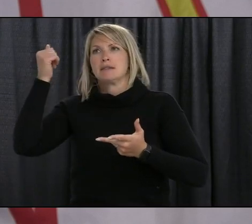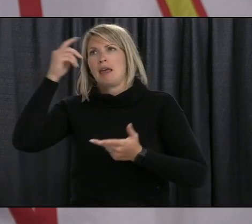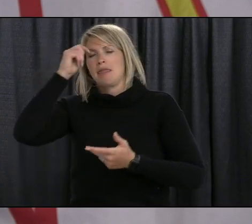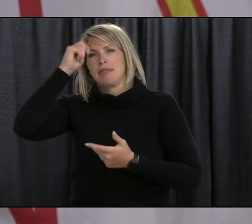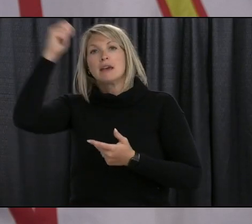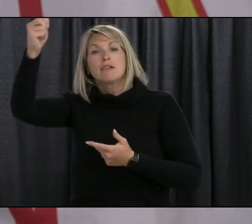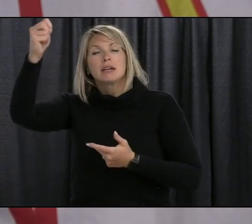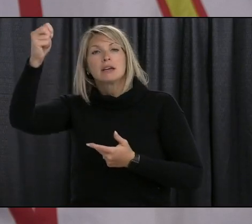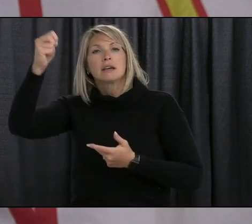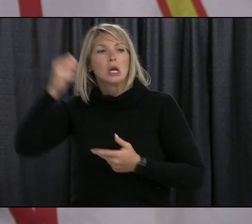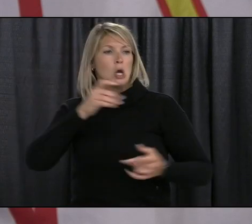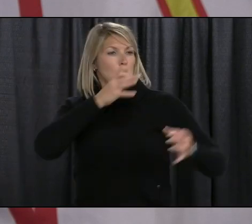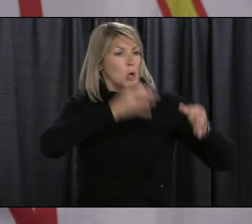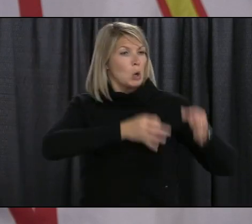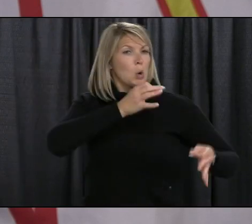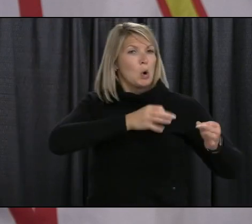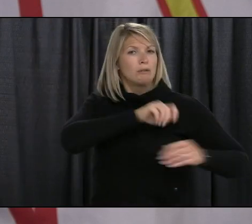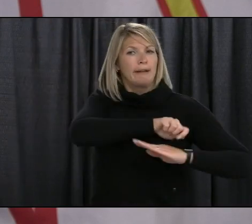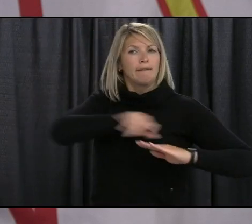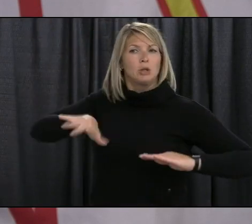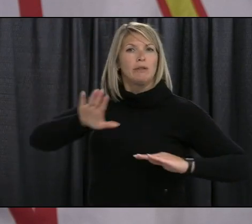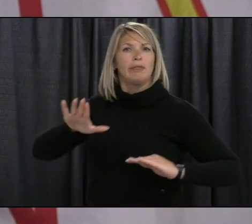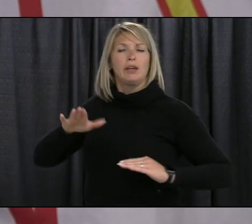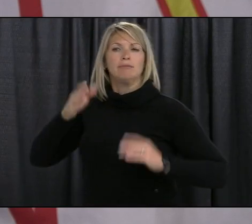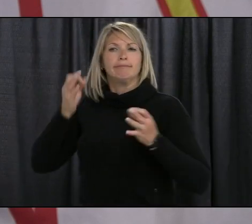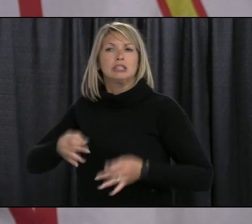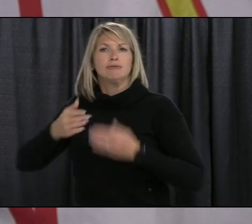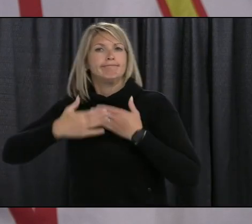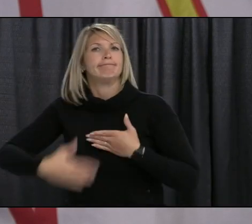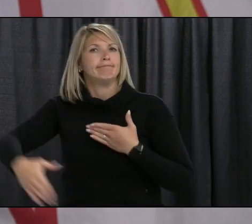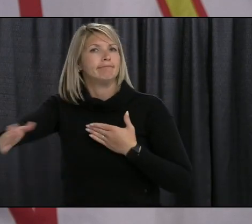factor in any of the decisions that we made.